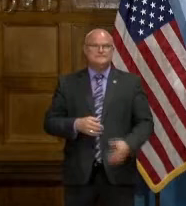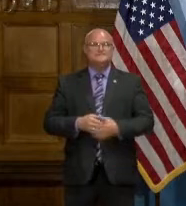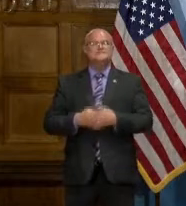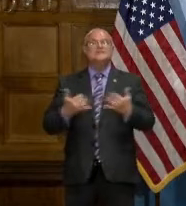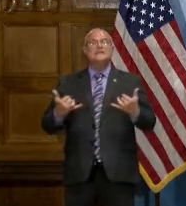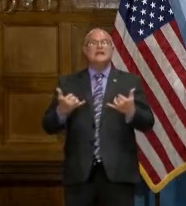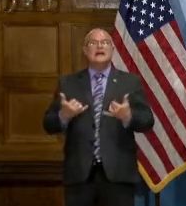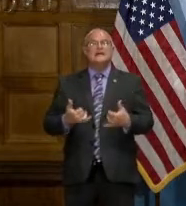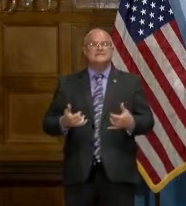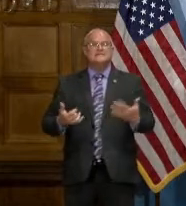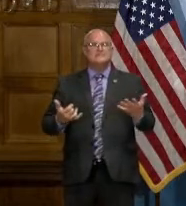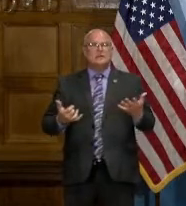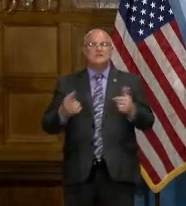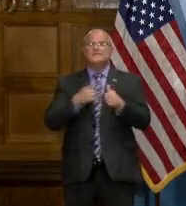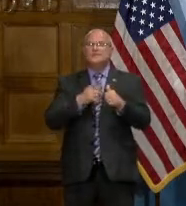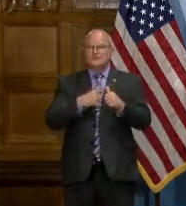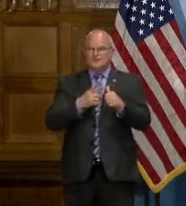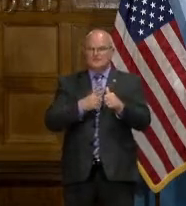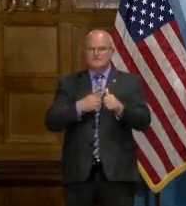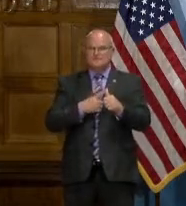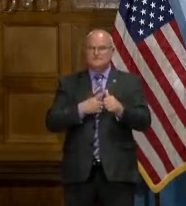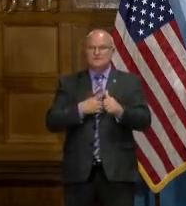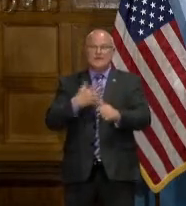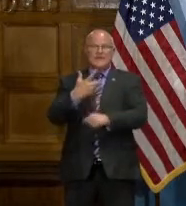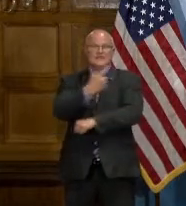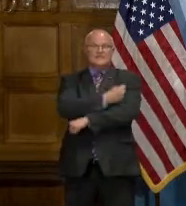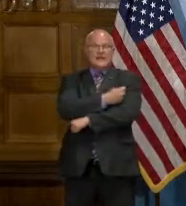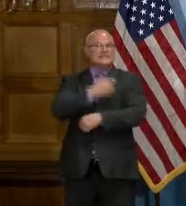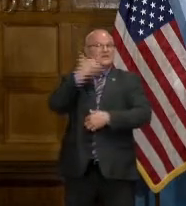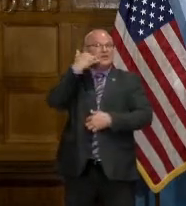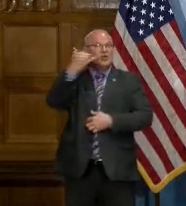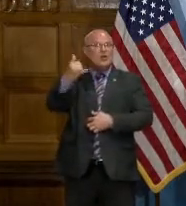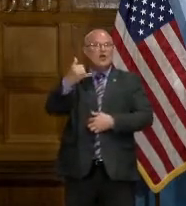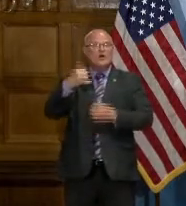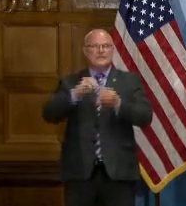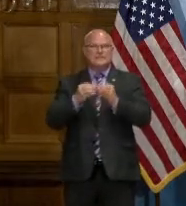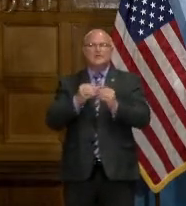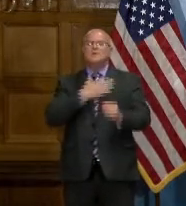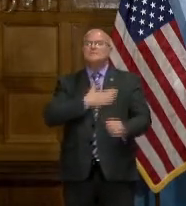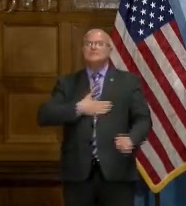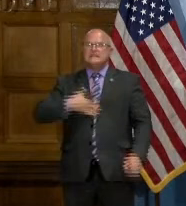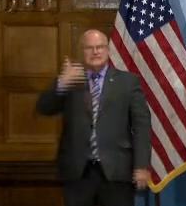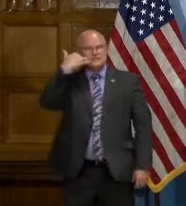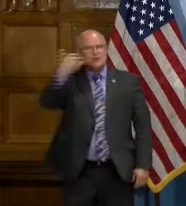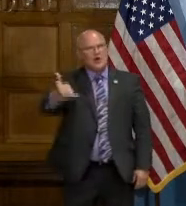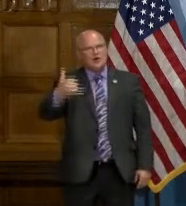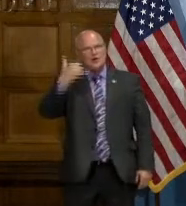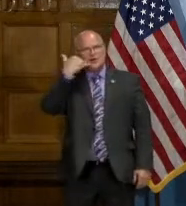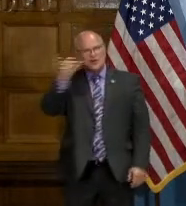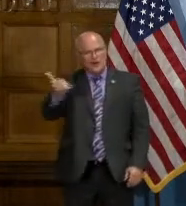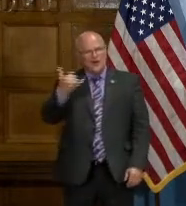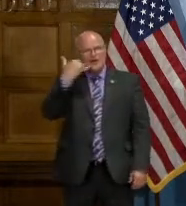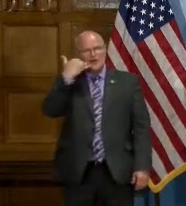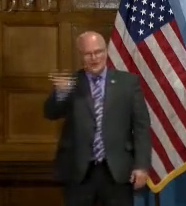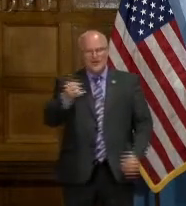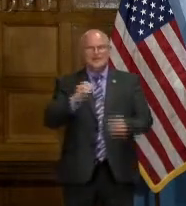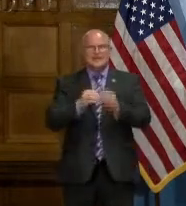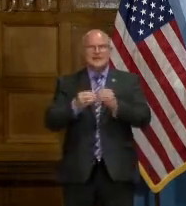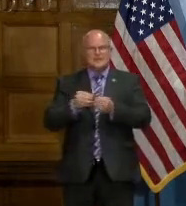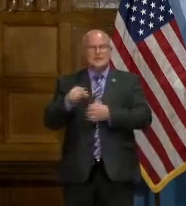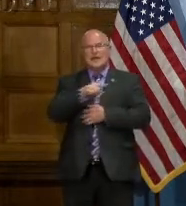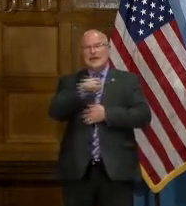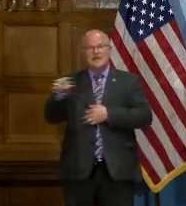to the important, well, first of all, the vaccine call line. Please call it. Call that number, and there will